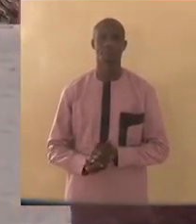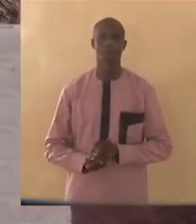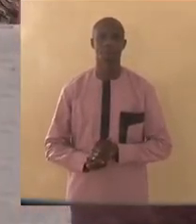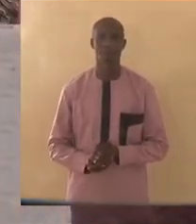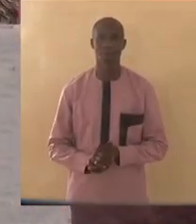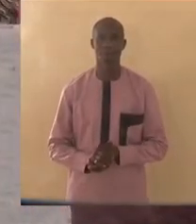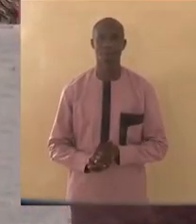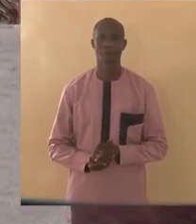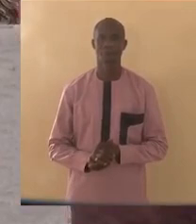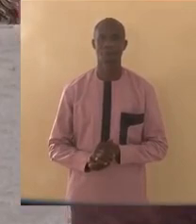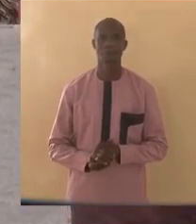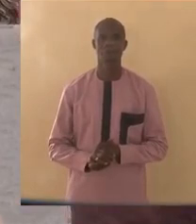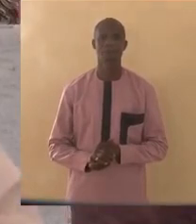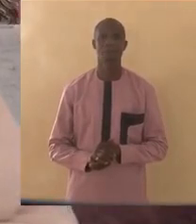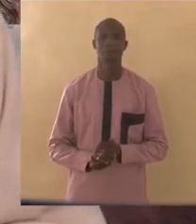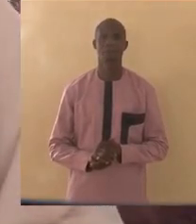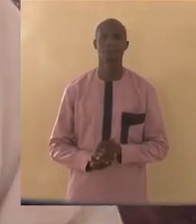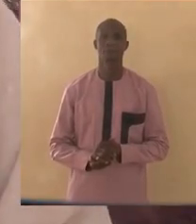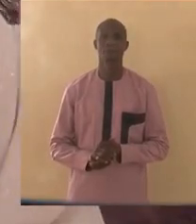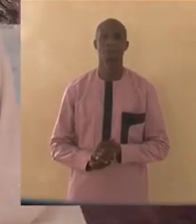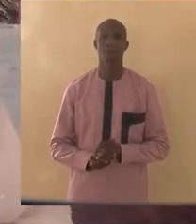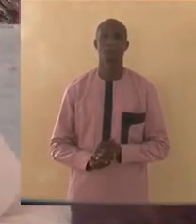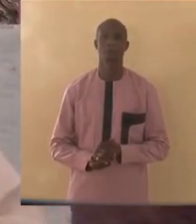You like that, right?